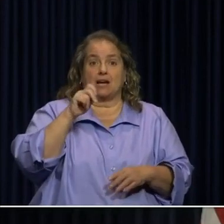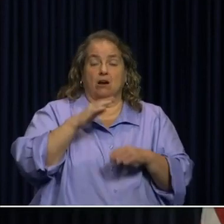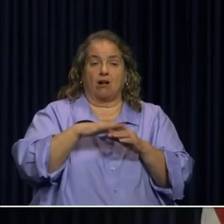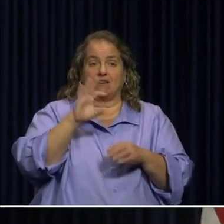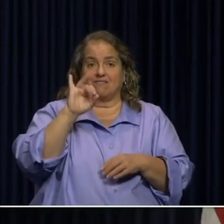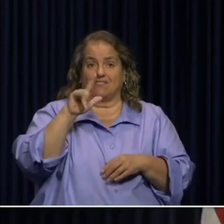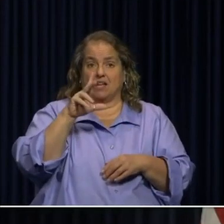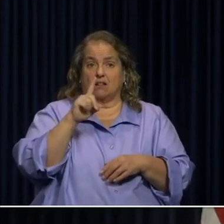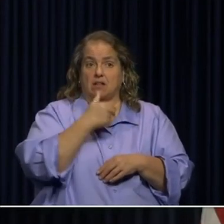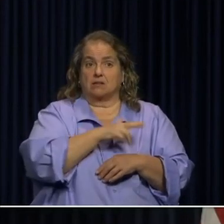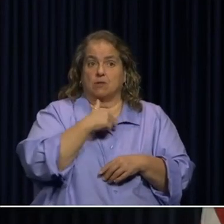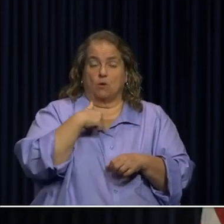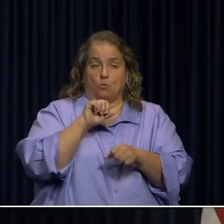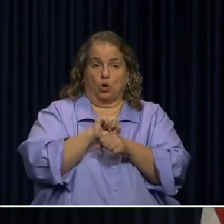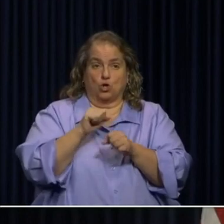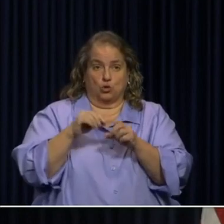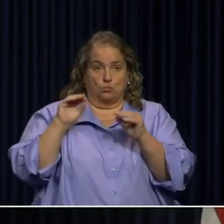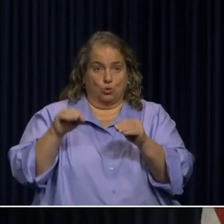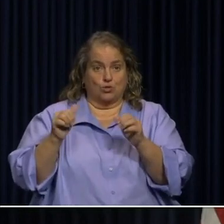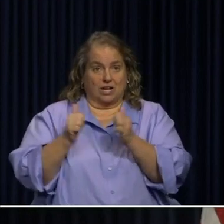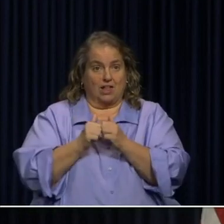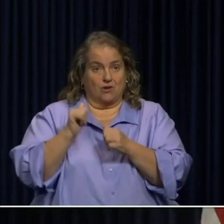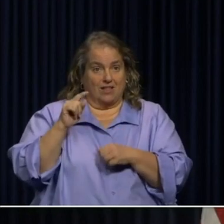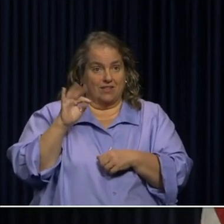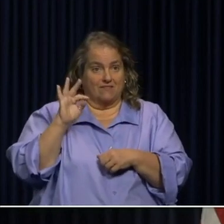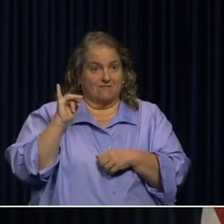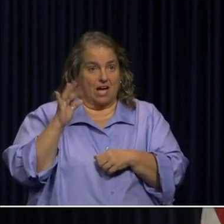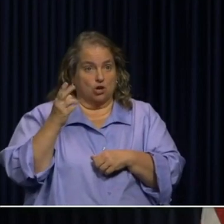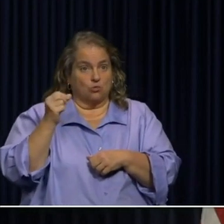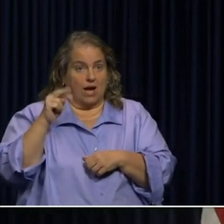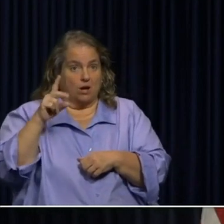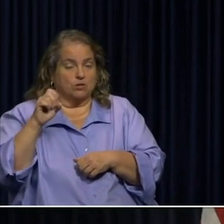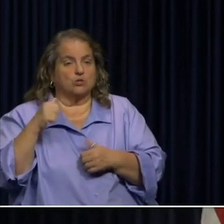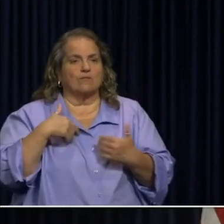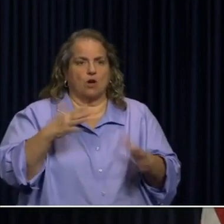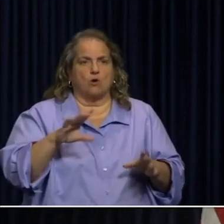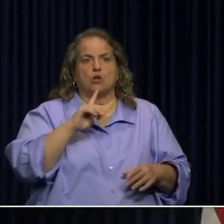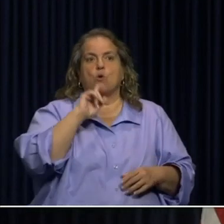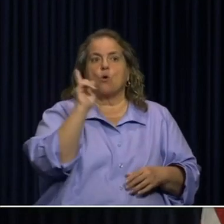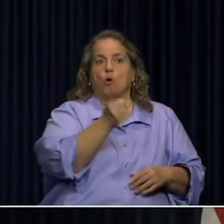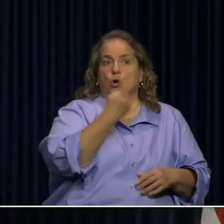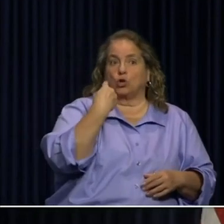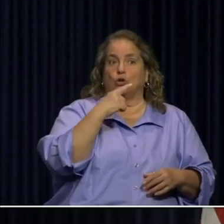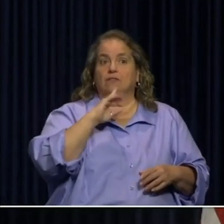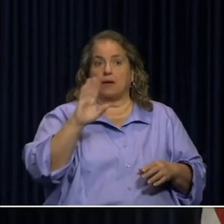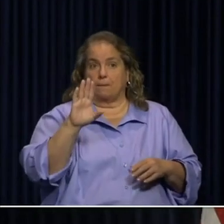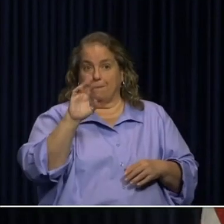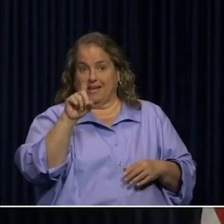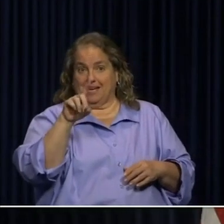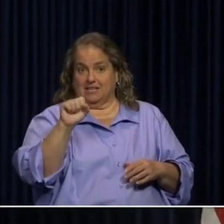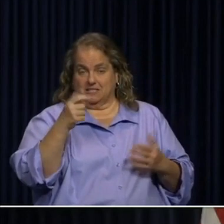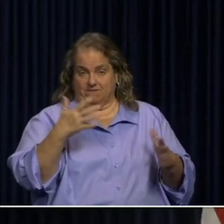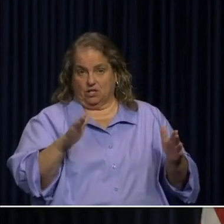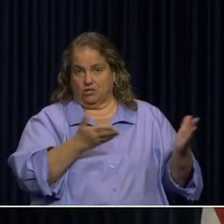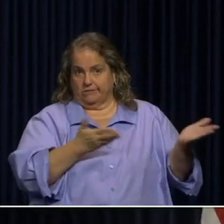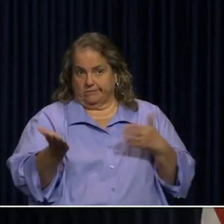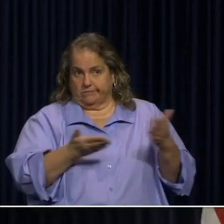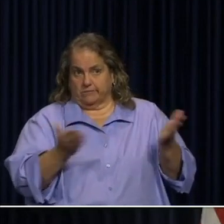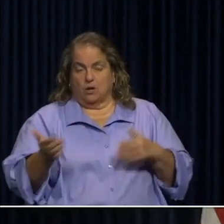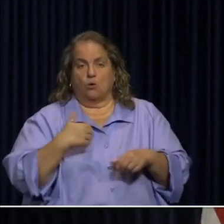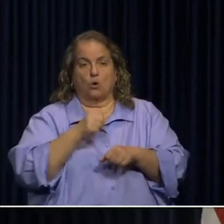hospital that we are working to put together on the fairgrounds. We've ordered the beds. We're working the plan. Our hope is to